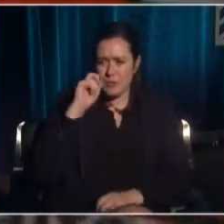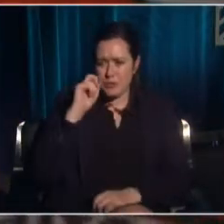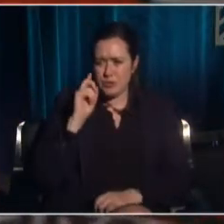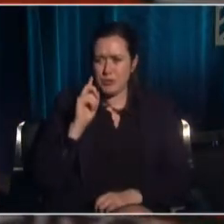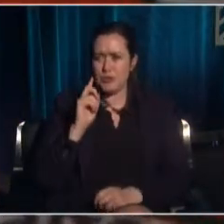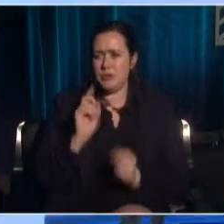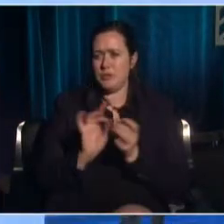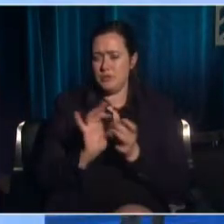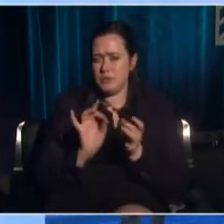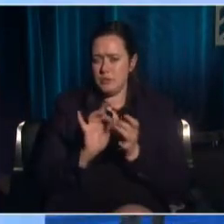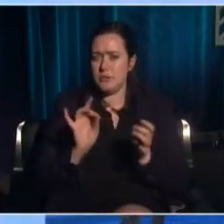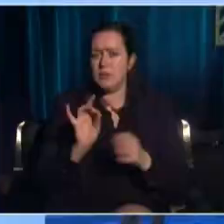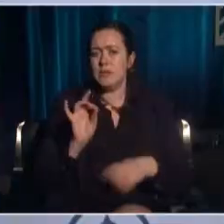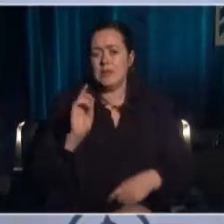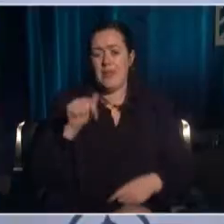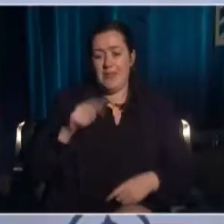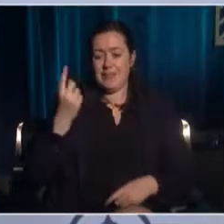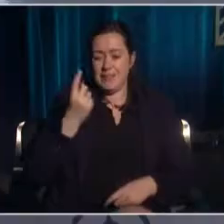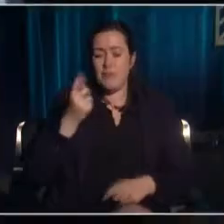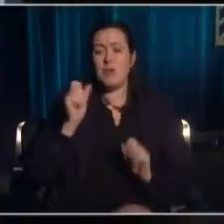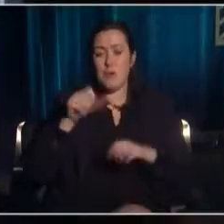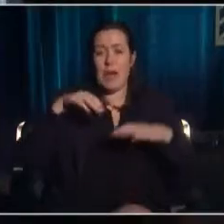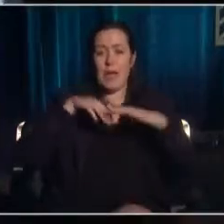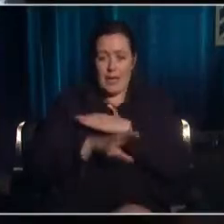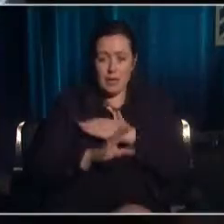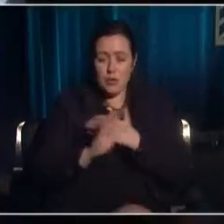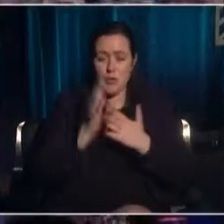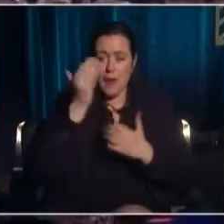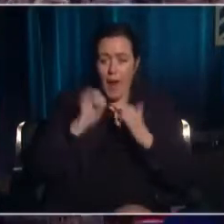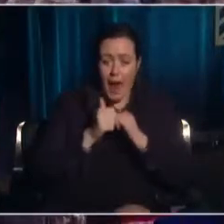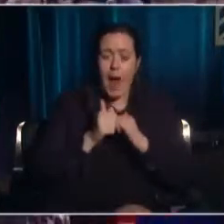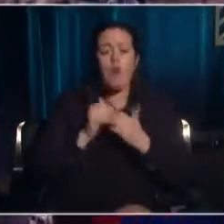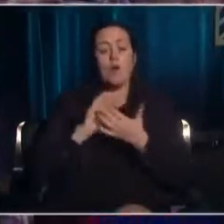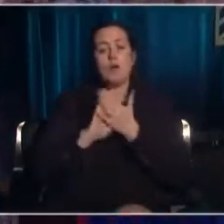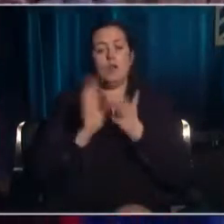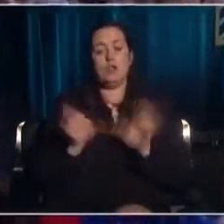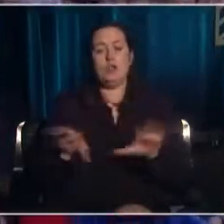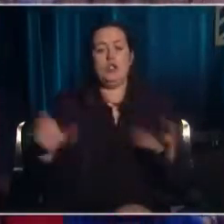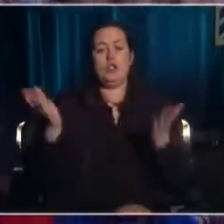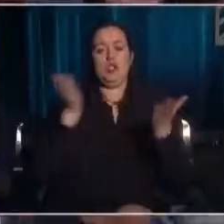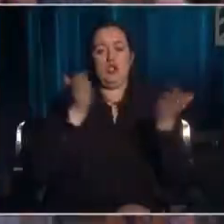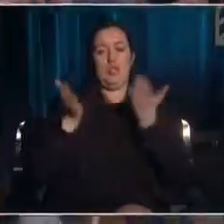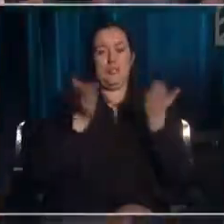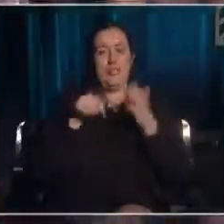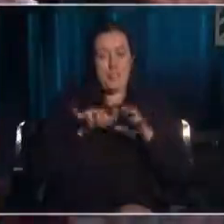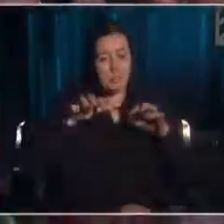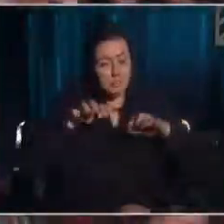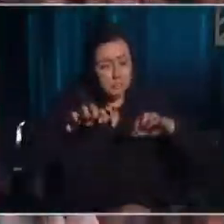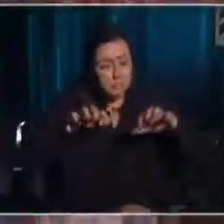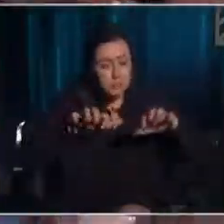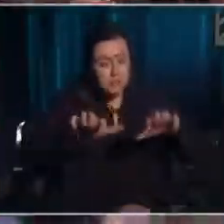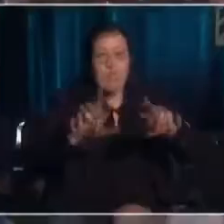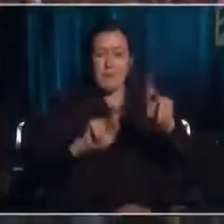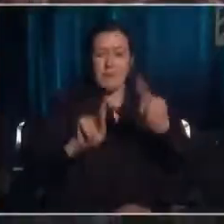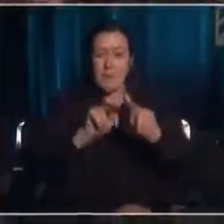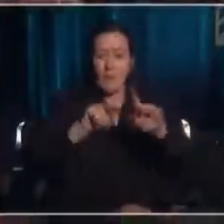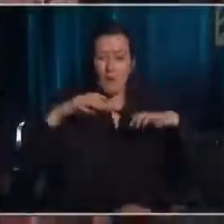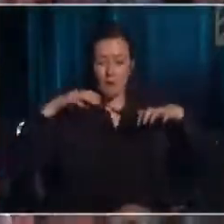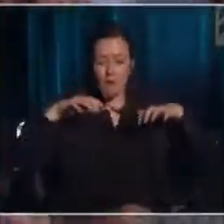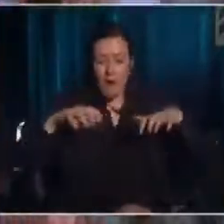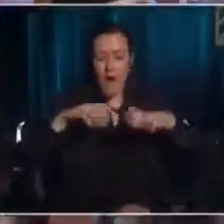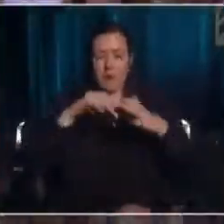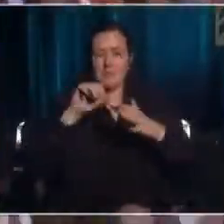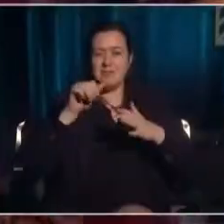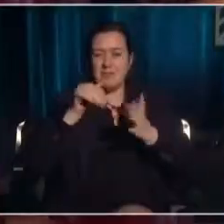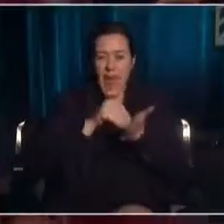that you can get into only by doing service, only by being a better person. So to see this crowd of thousands, tens of thousands of people who